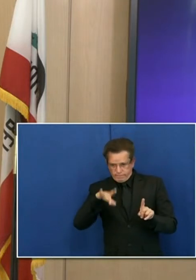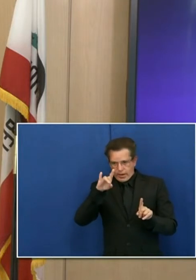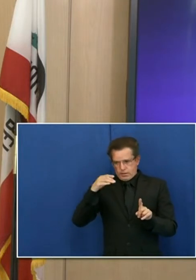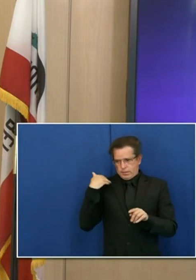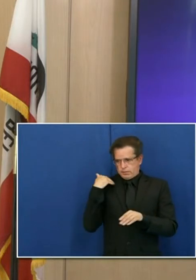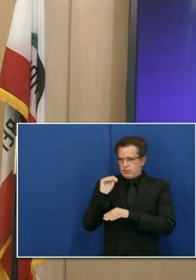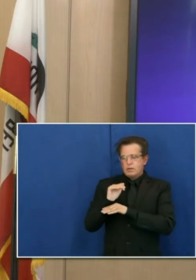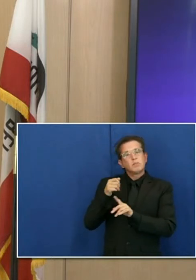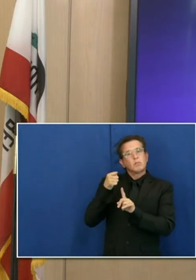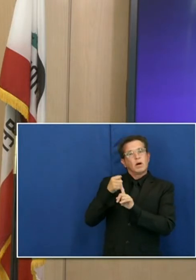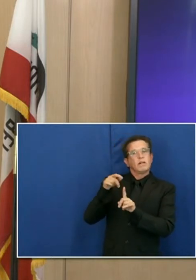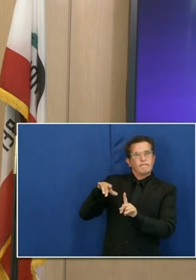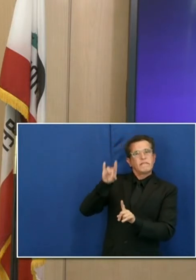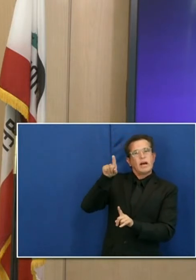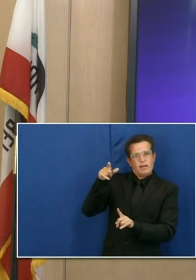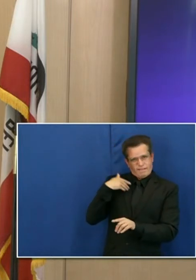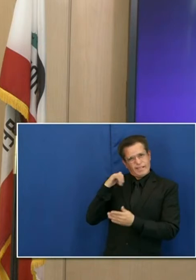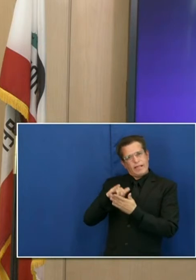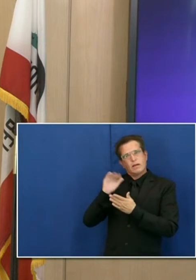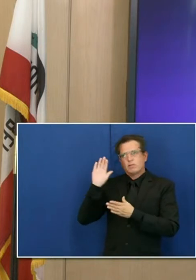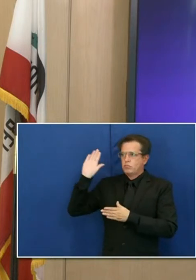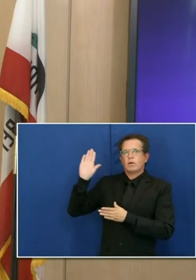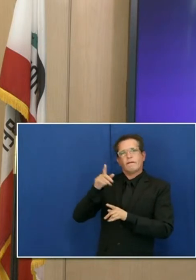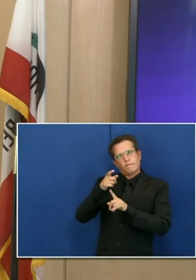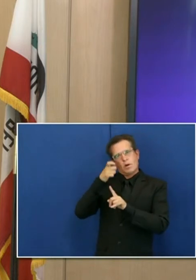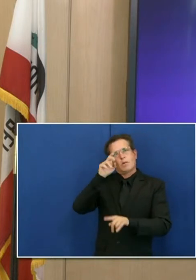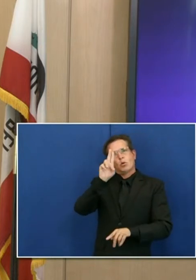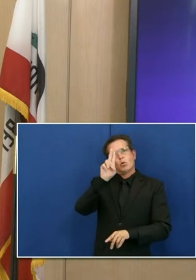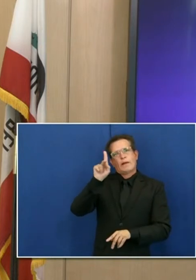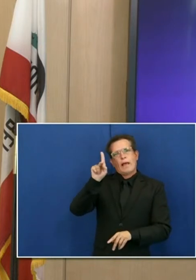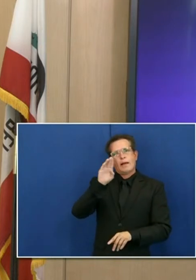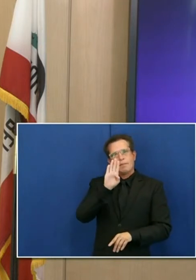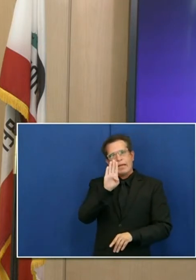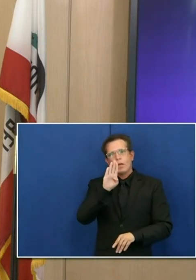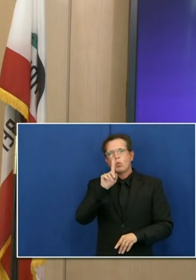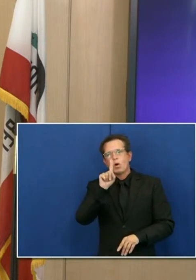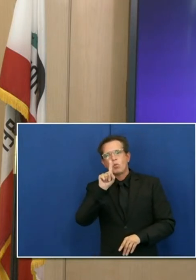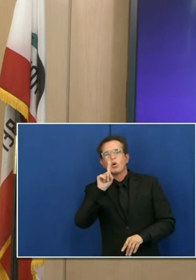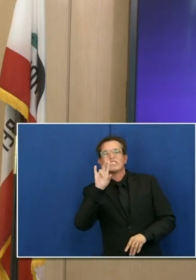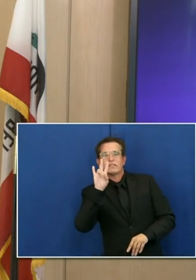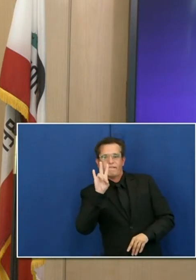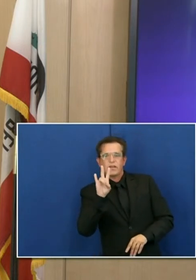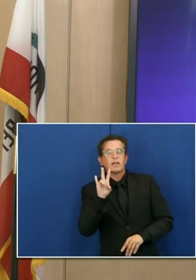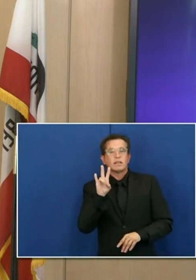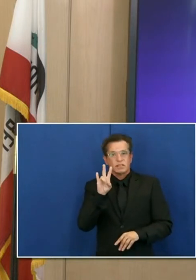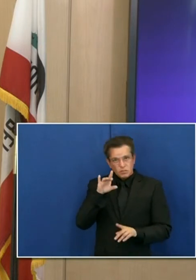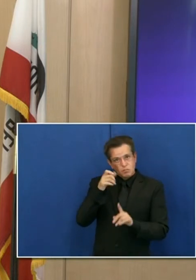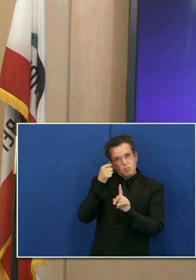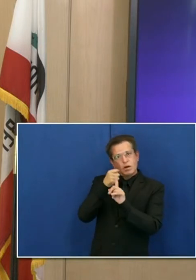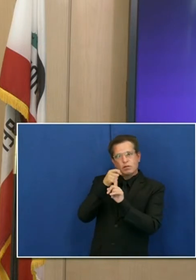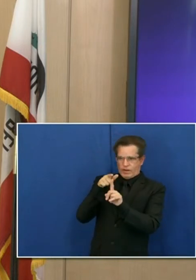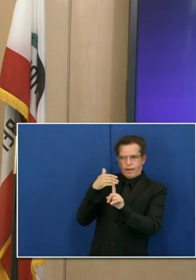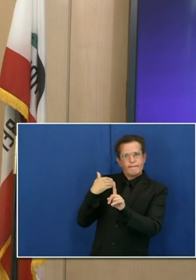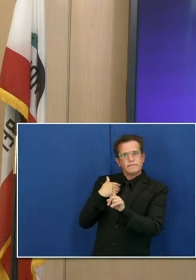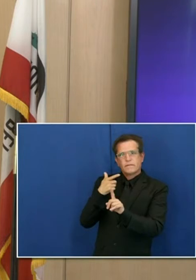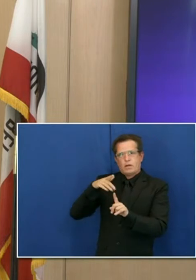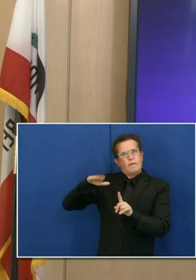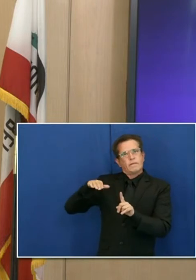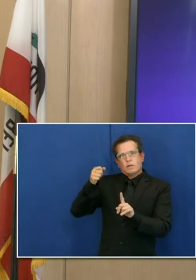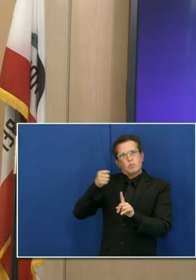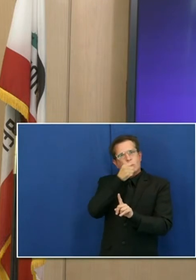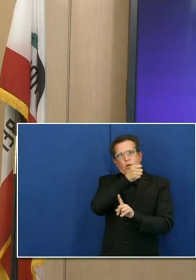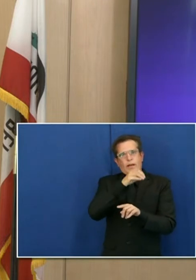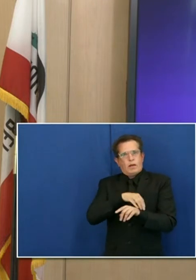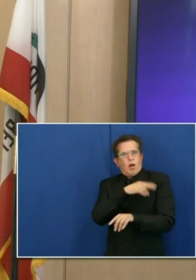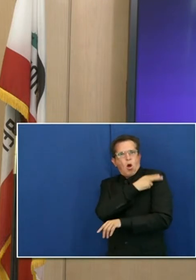to show that he had this UK variant B117. He's not hospitalized. Contact tracing